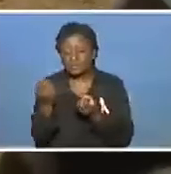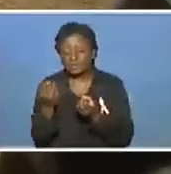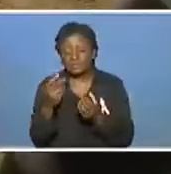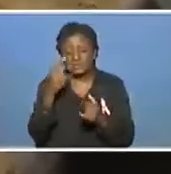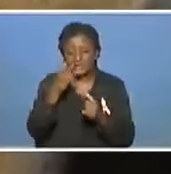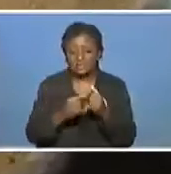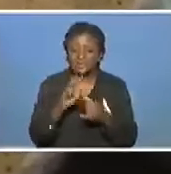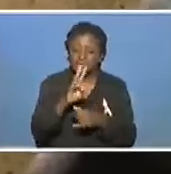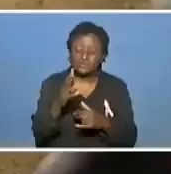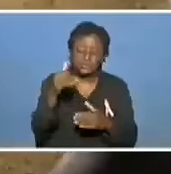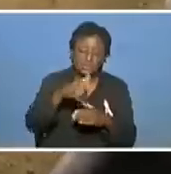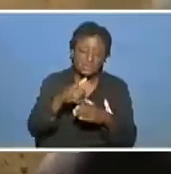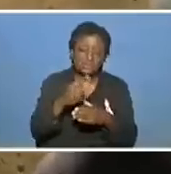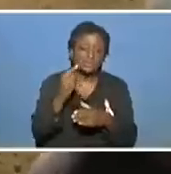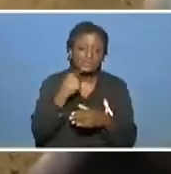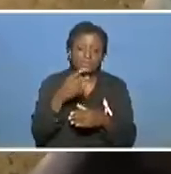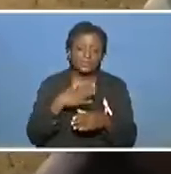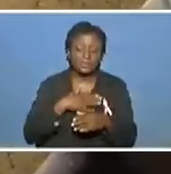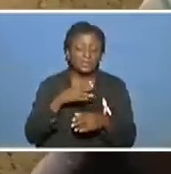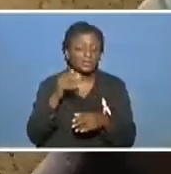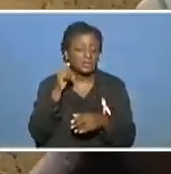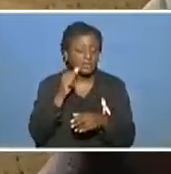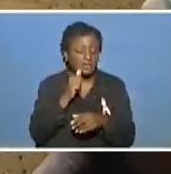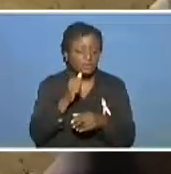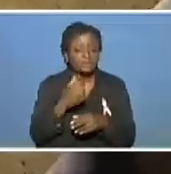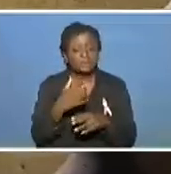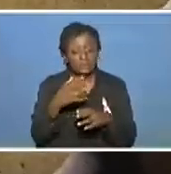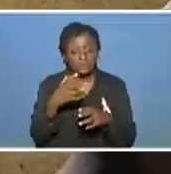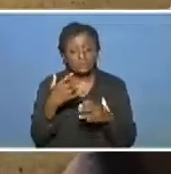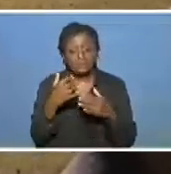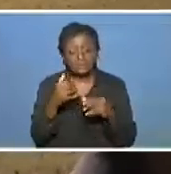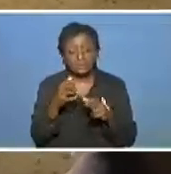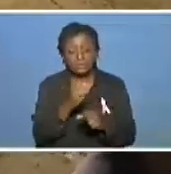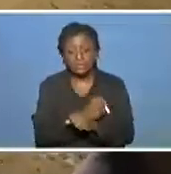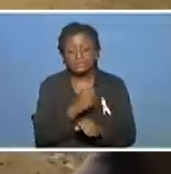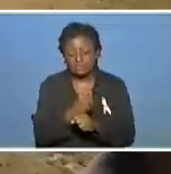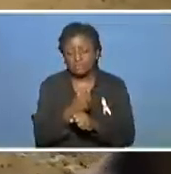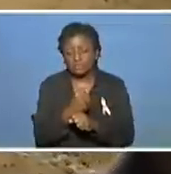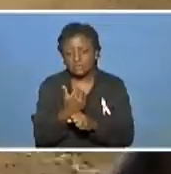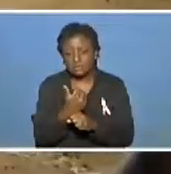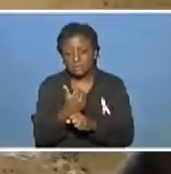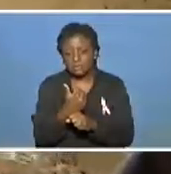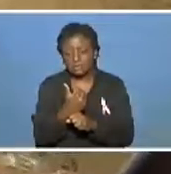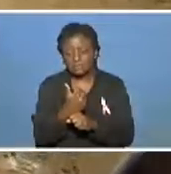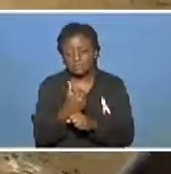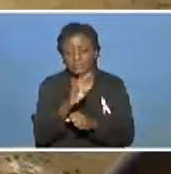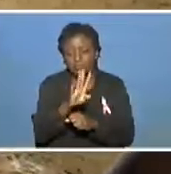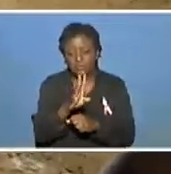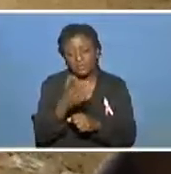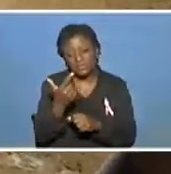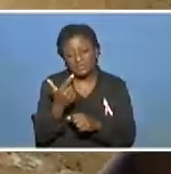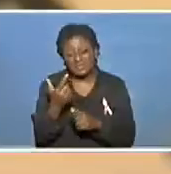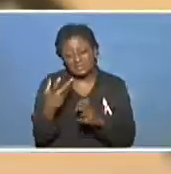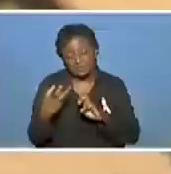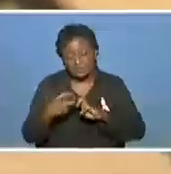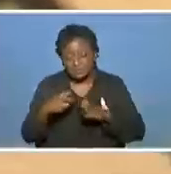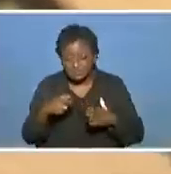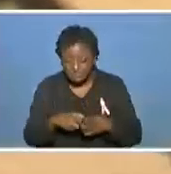told my girls to let's tighten up. We needed to, the 4 was a little monkey on our back,